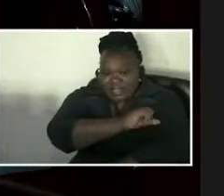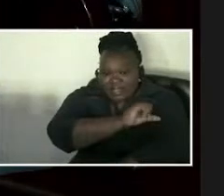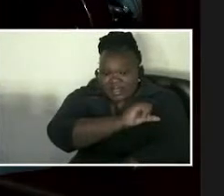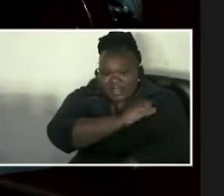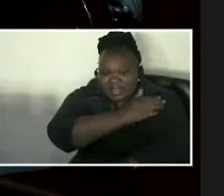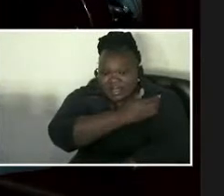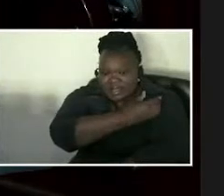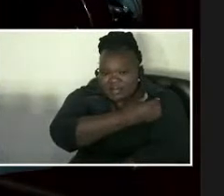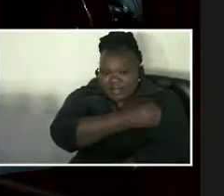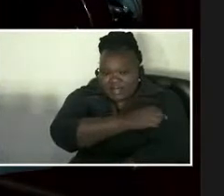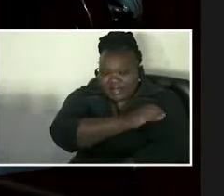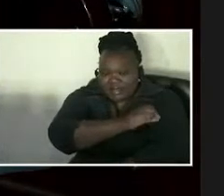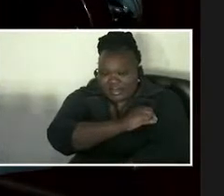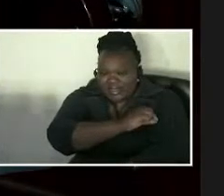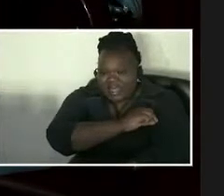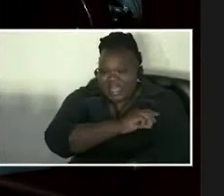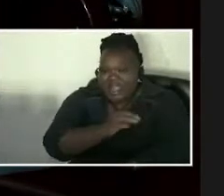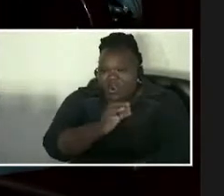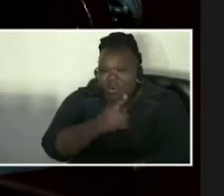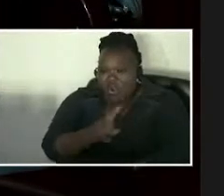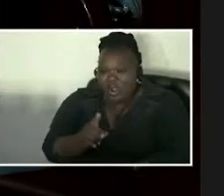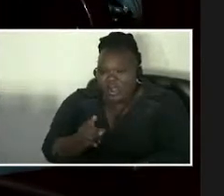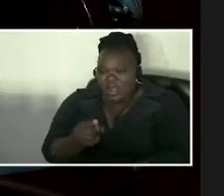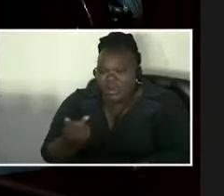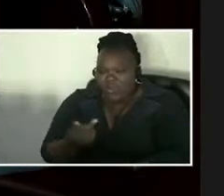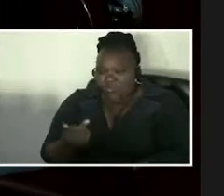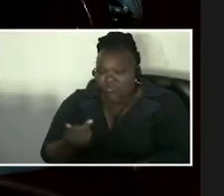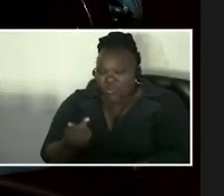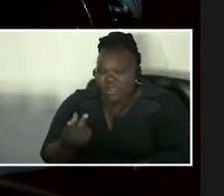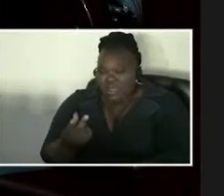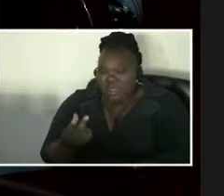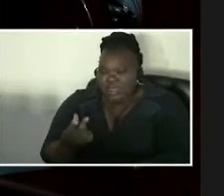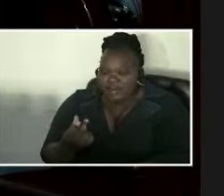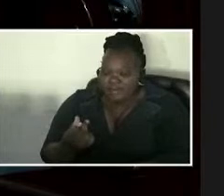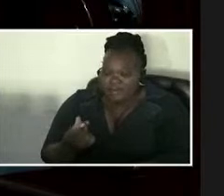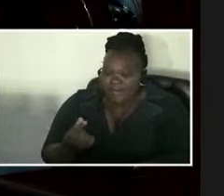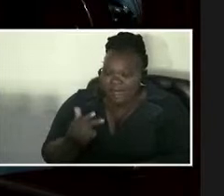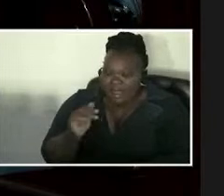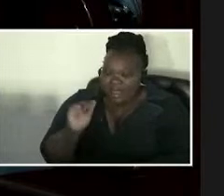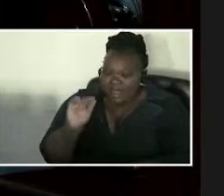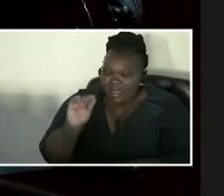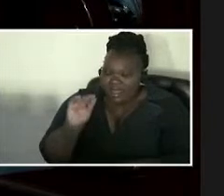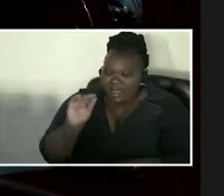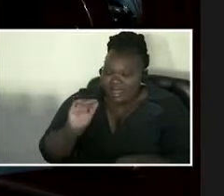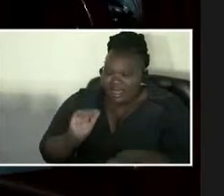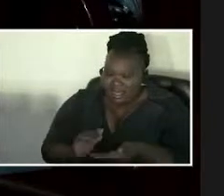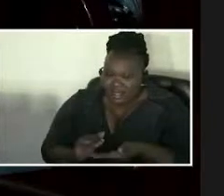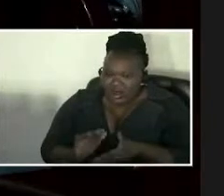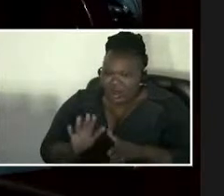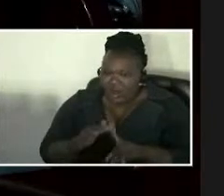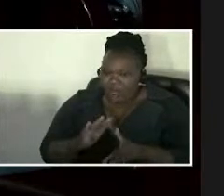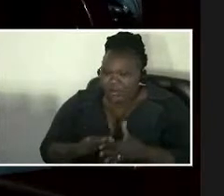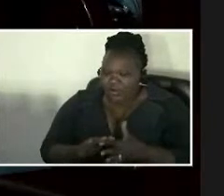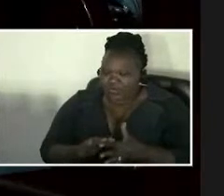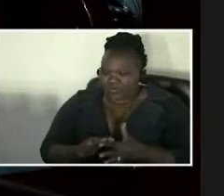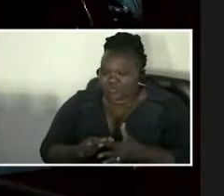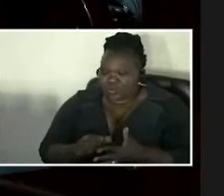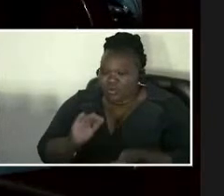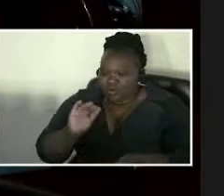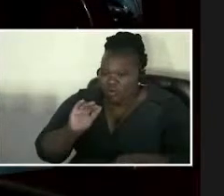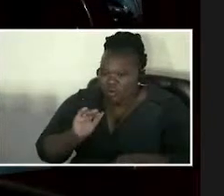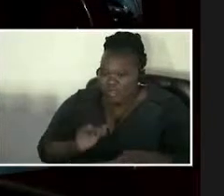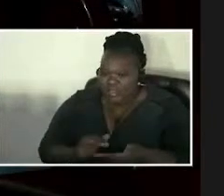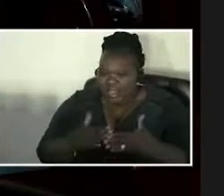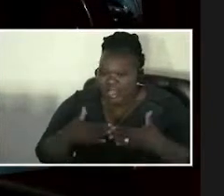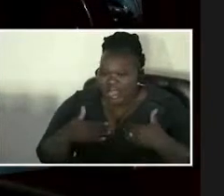there were some cards again against the buildings and other fixed structures mainly due to the cuts against the